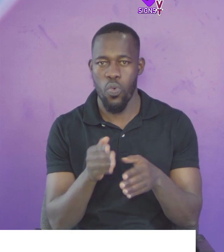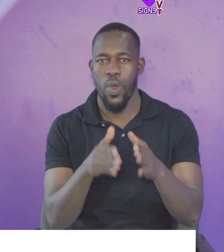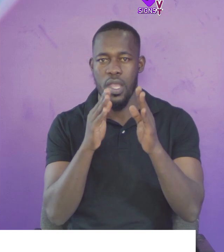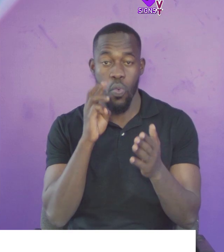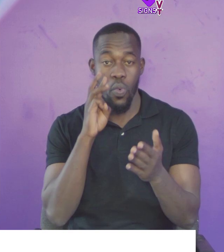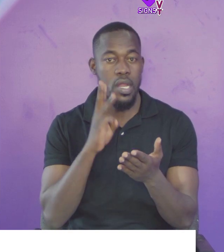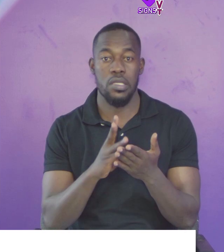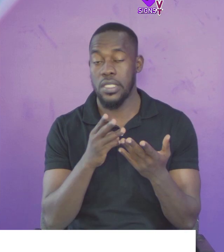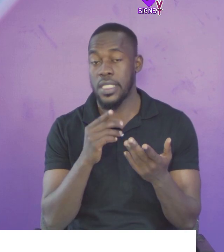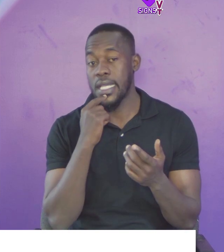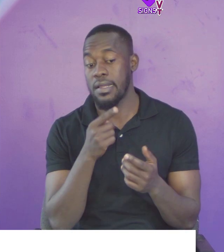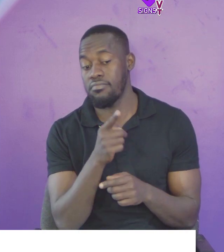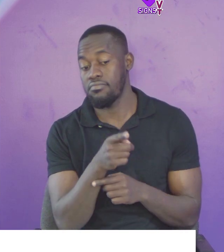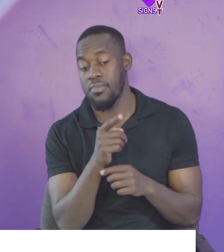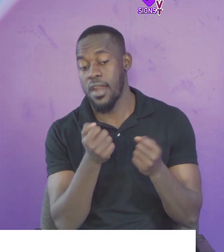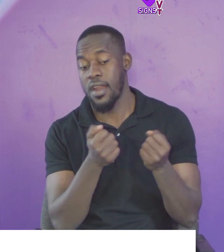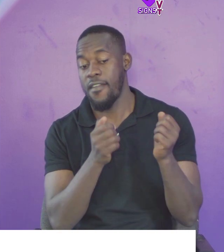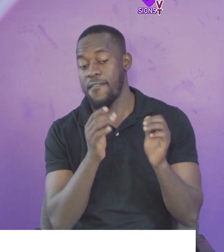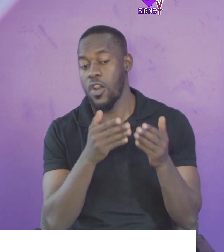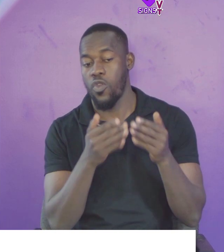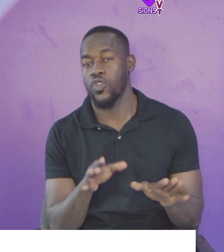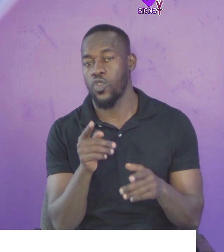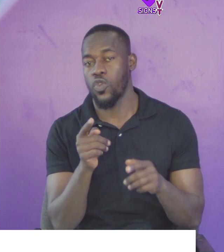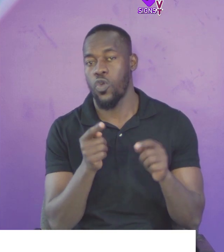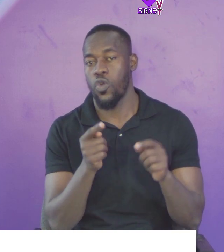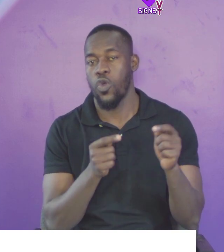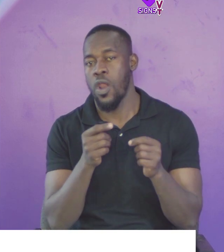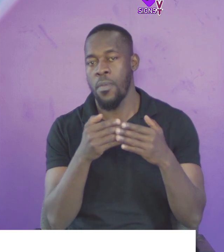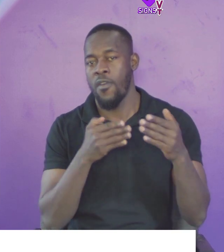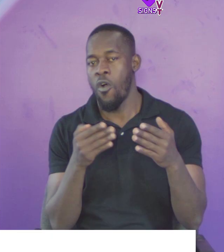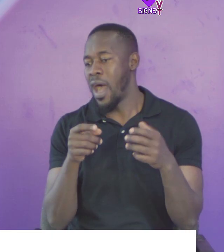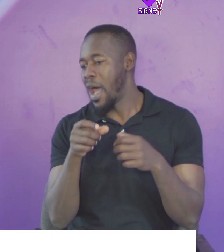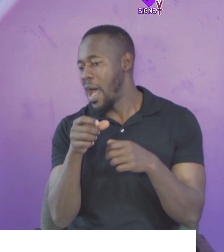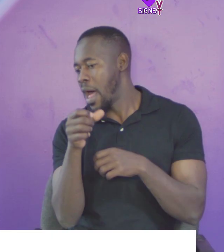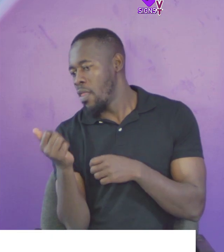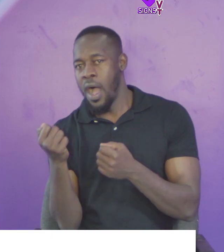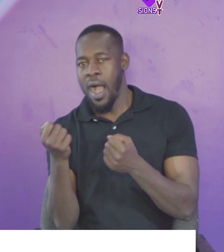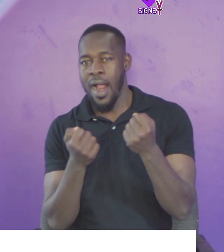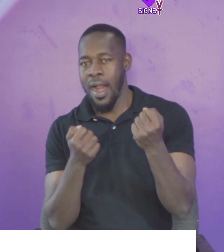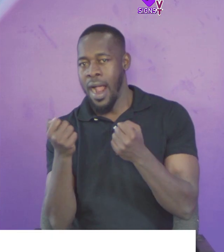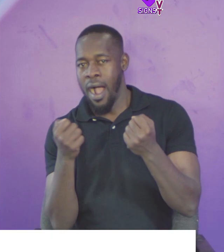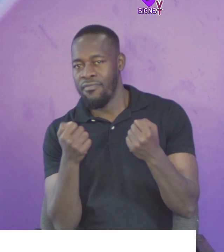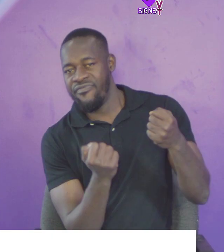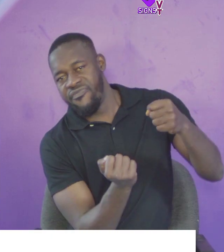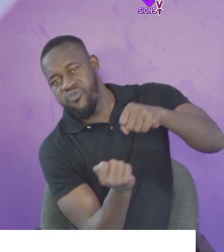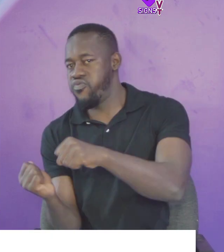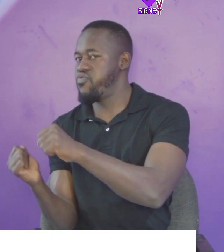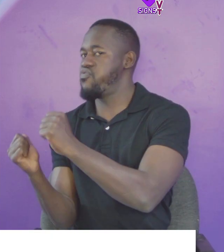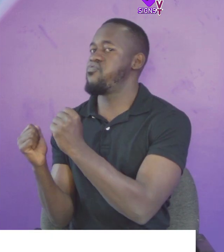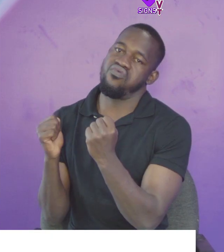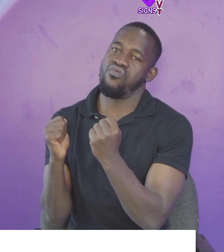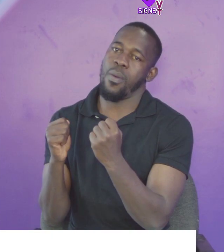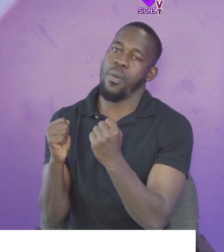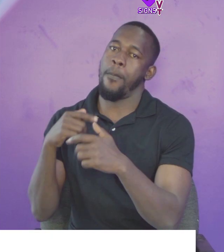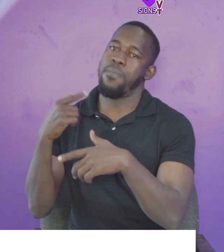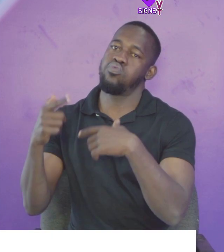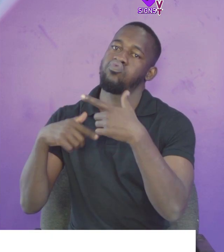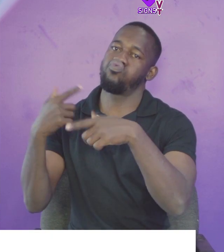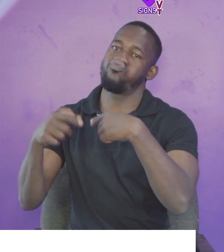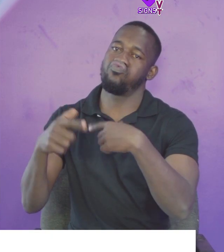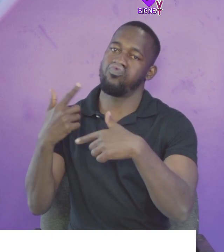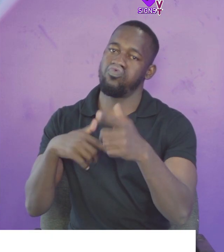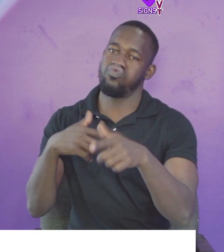the driver appeared to lose control before the vehicle veered off the road and rolled several times,